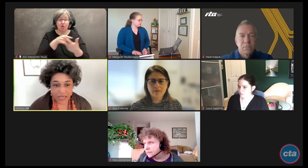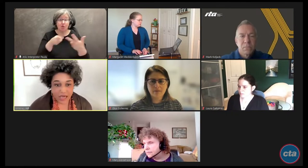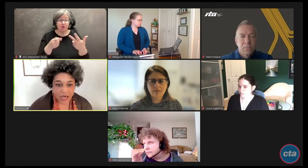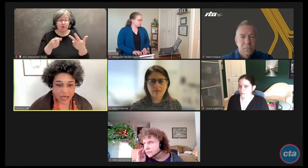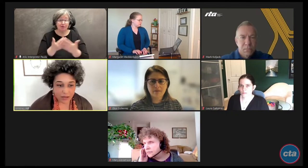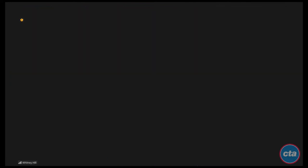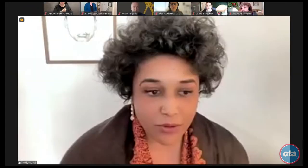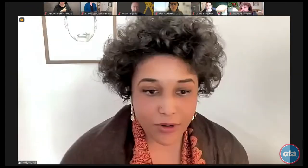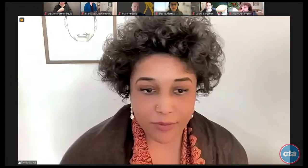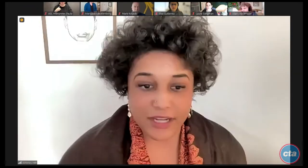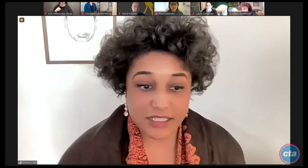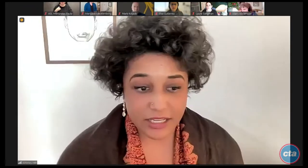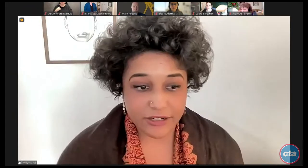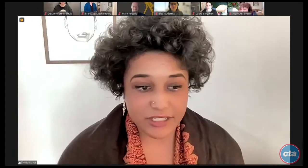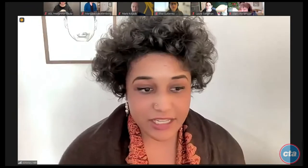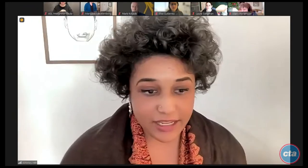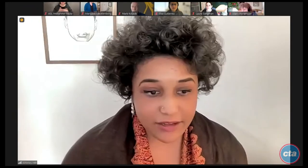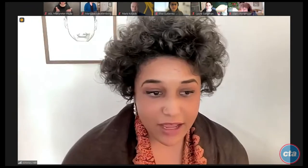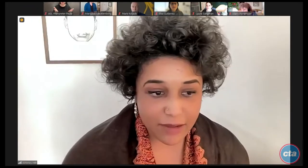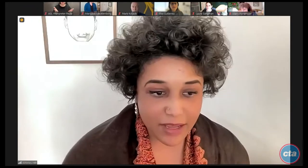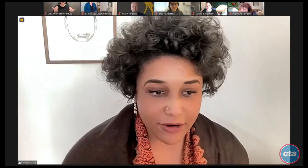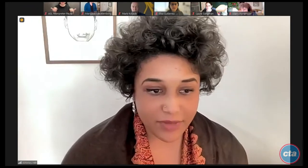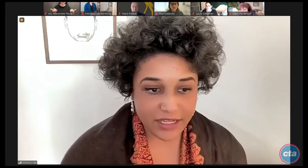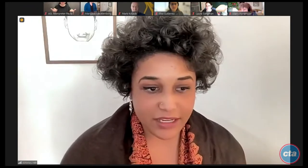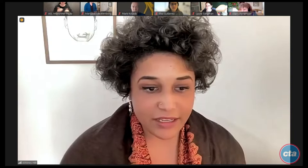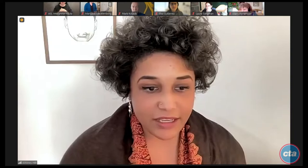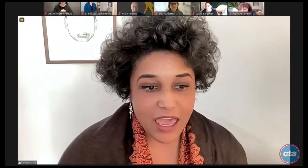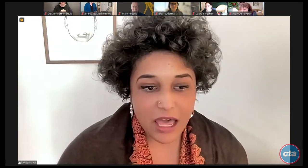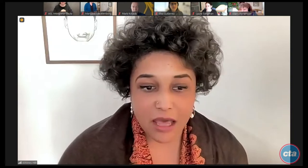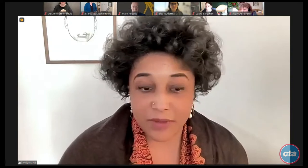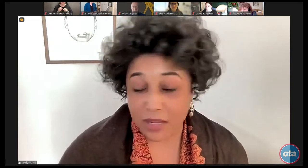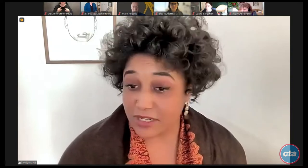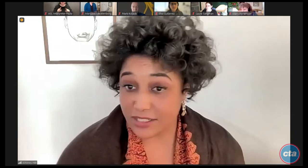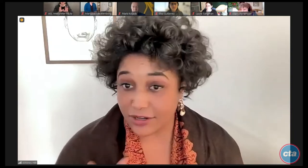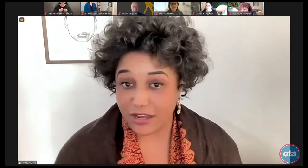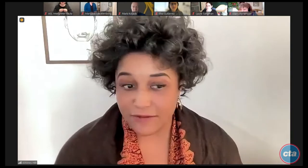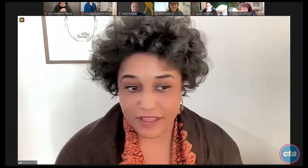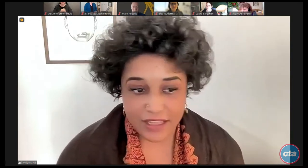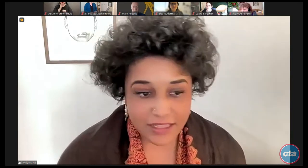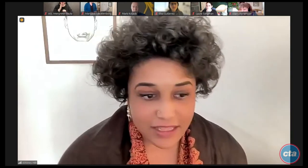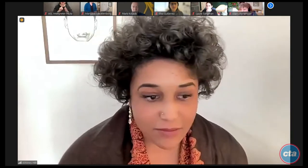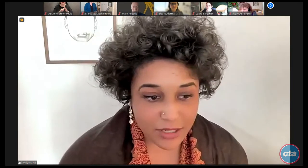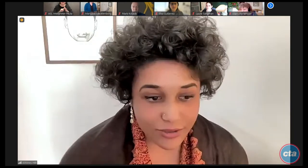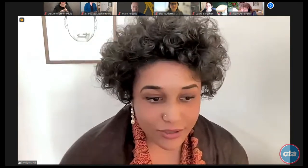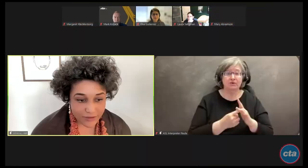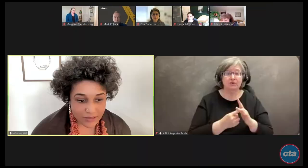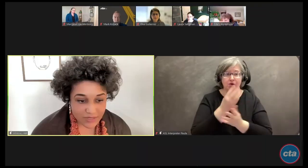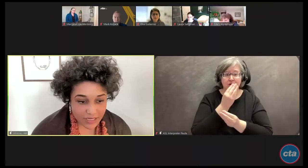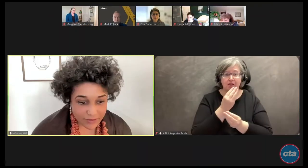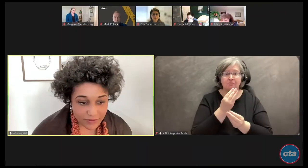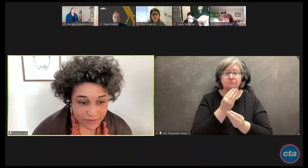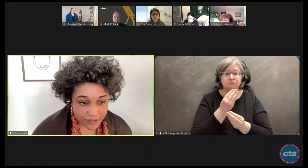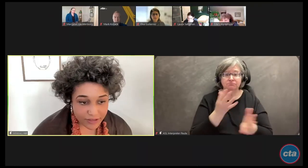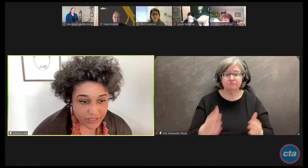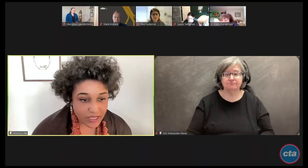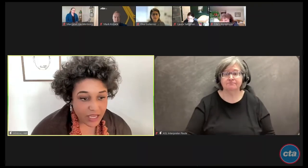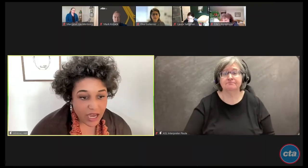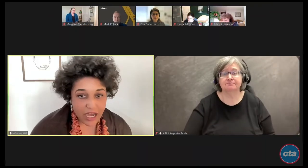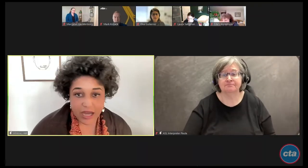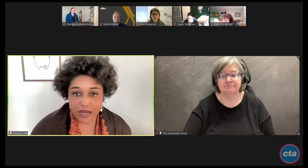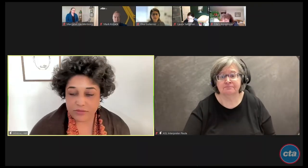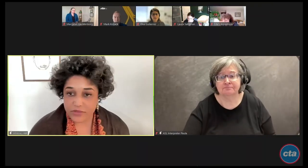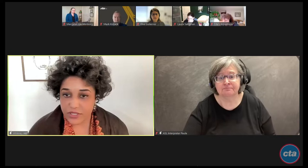members who are present here today at our meeting. And I want to start off and let them introduce themselves